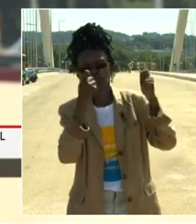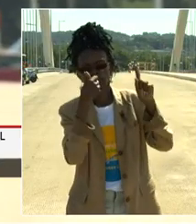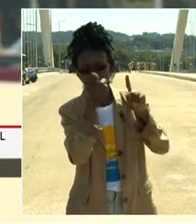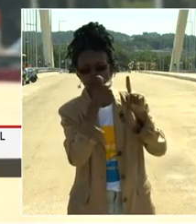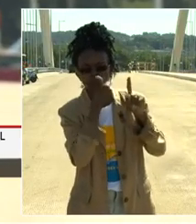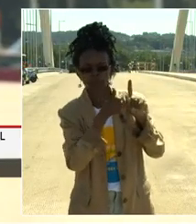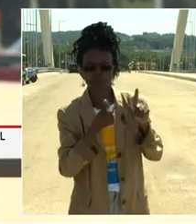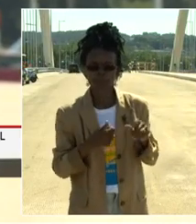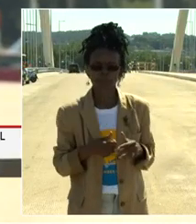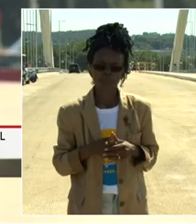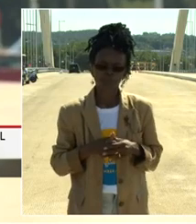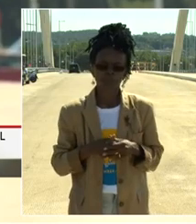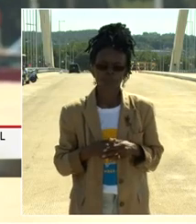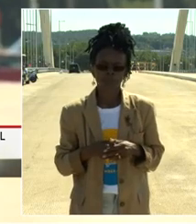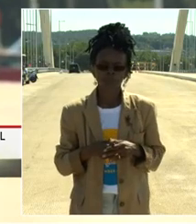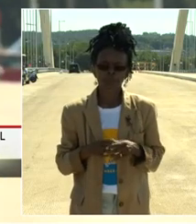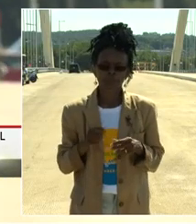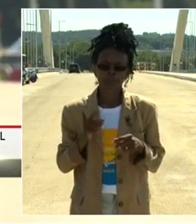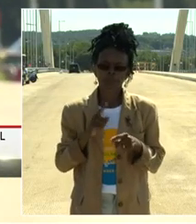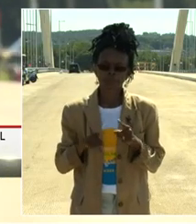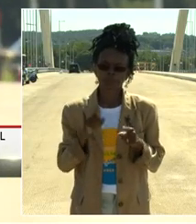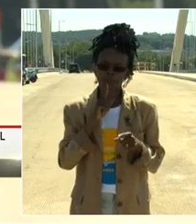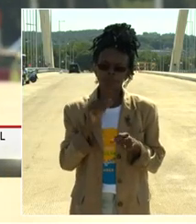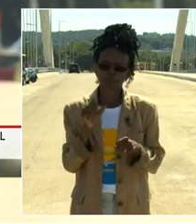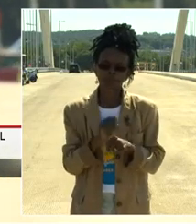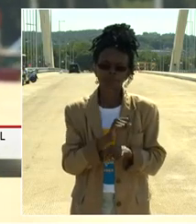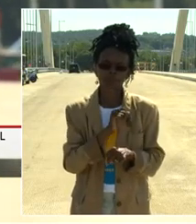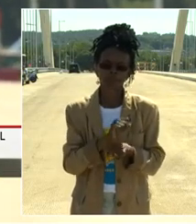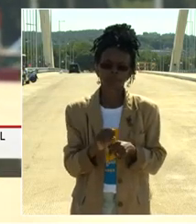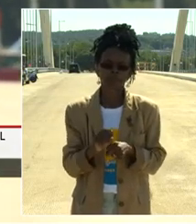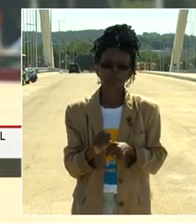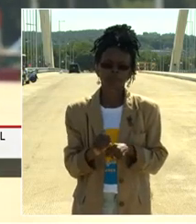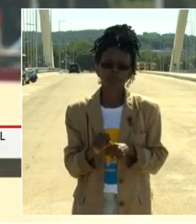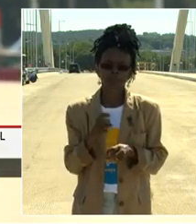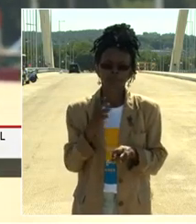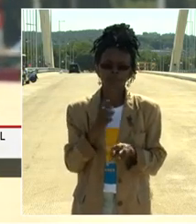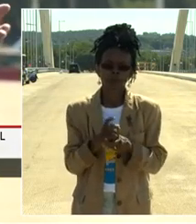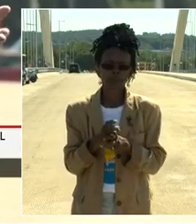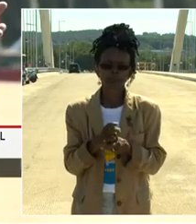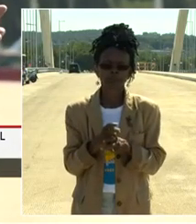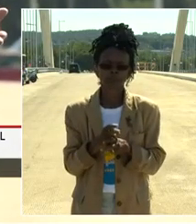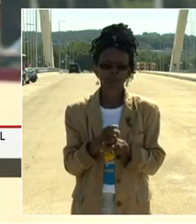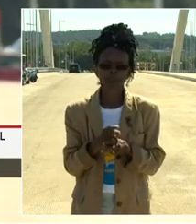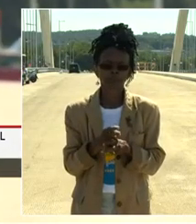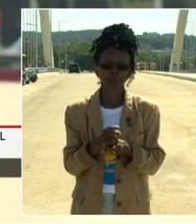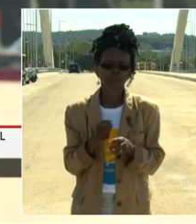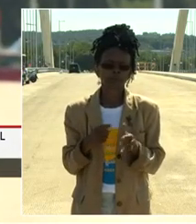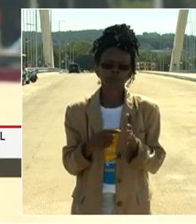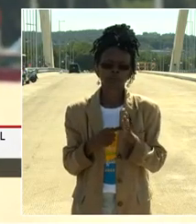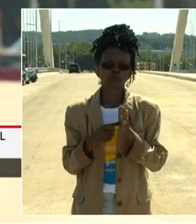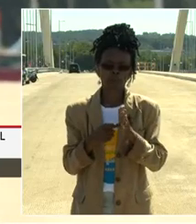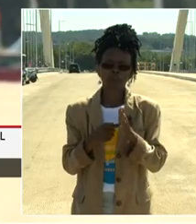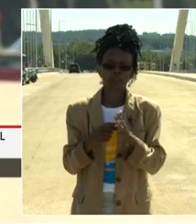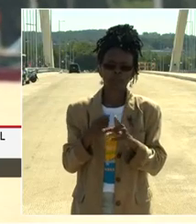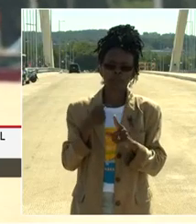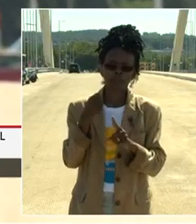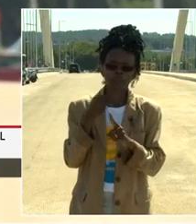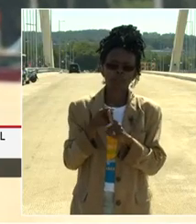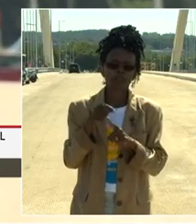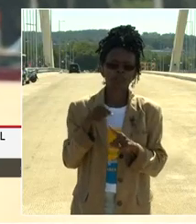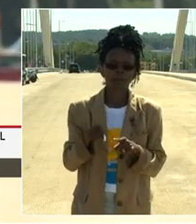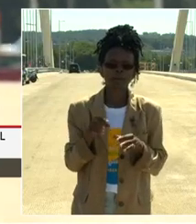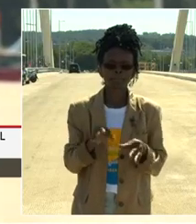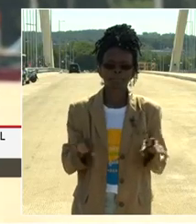In a real sense, it is hard to overestimate the importance of the Frederick Douglass